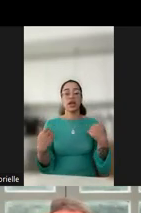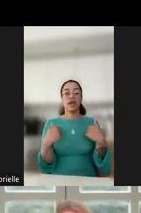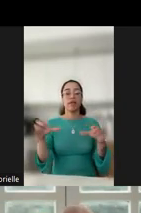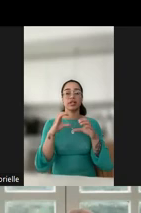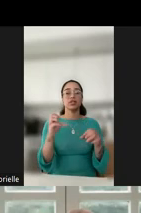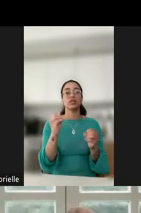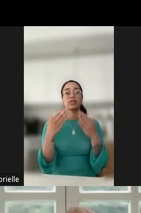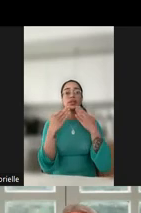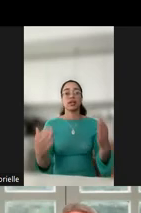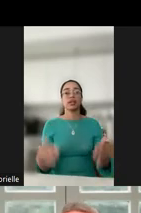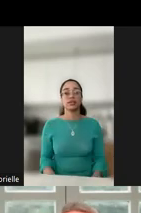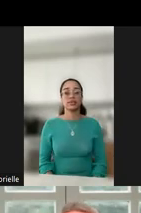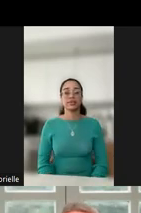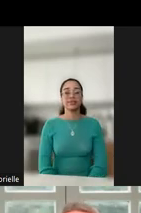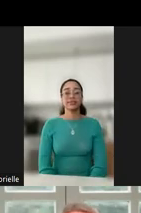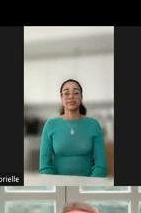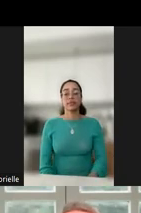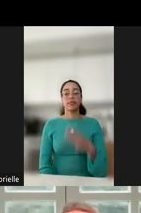thank you.